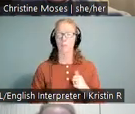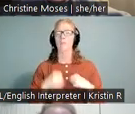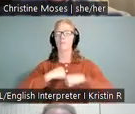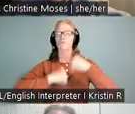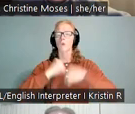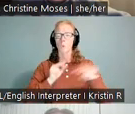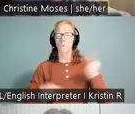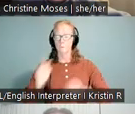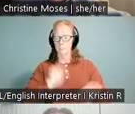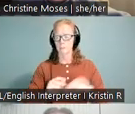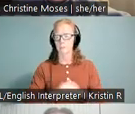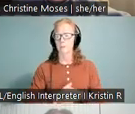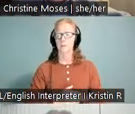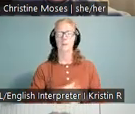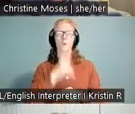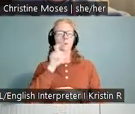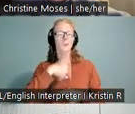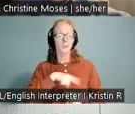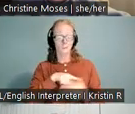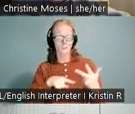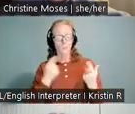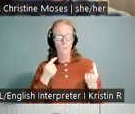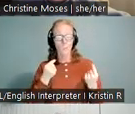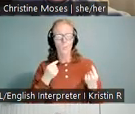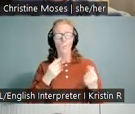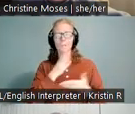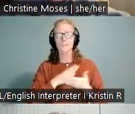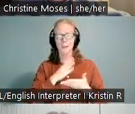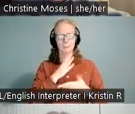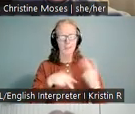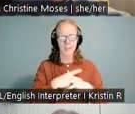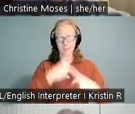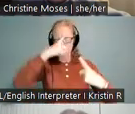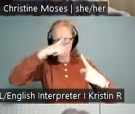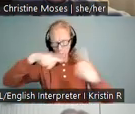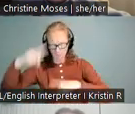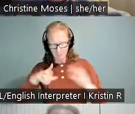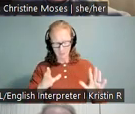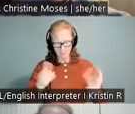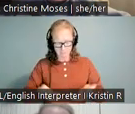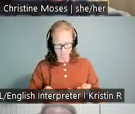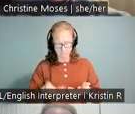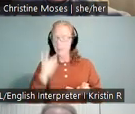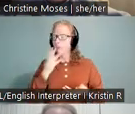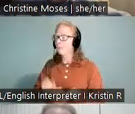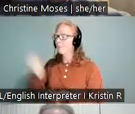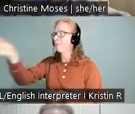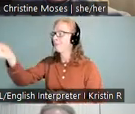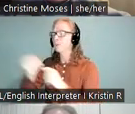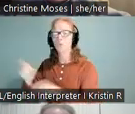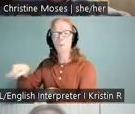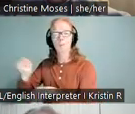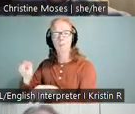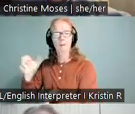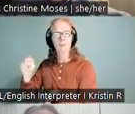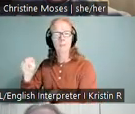to come up with areas of agreement that we will pass on to the full commission for